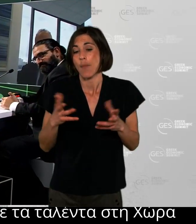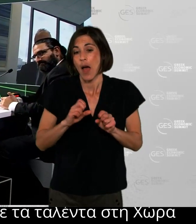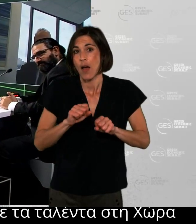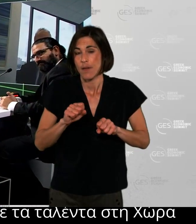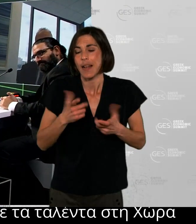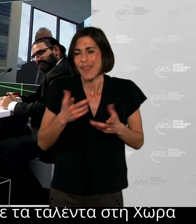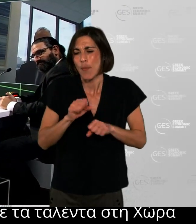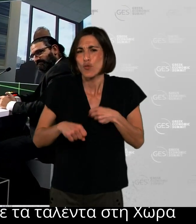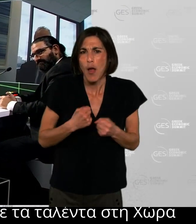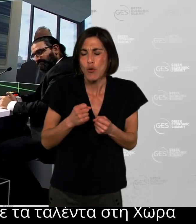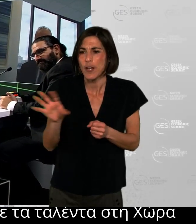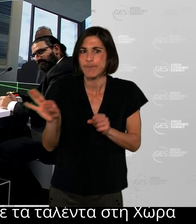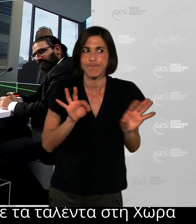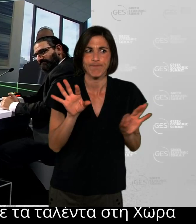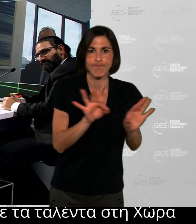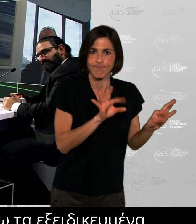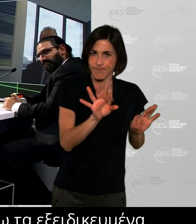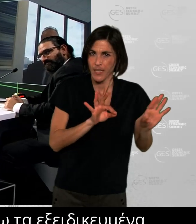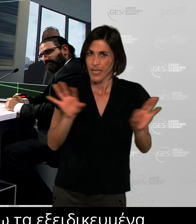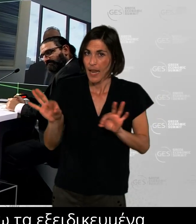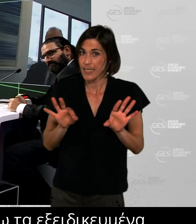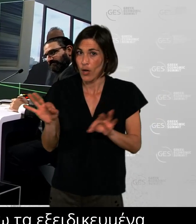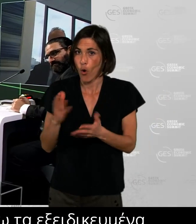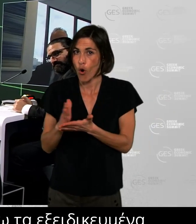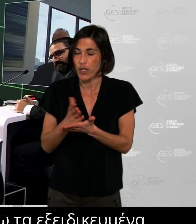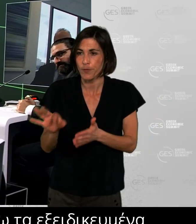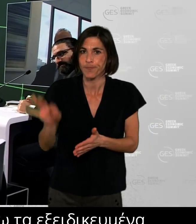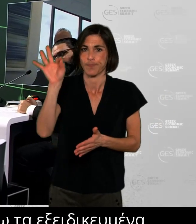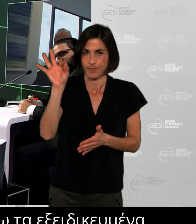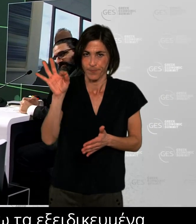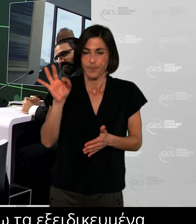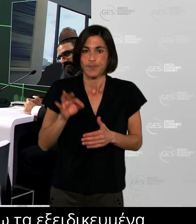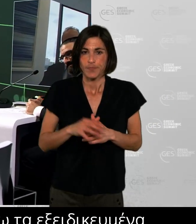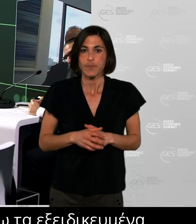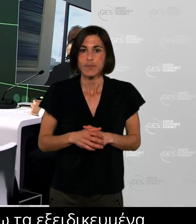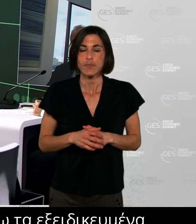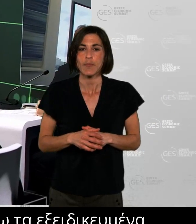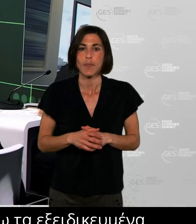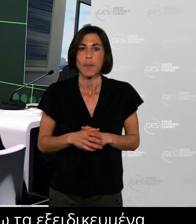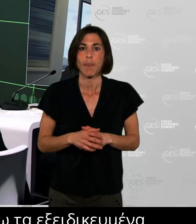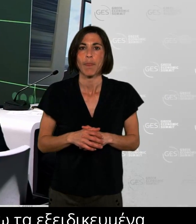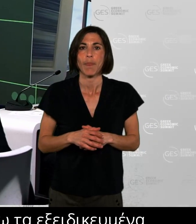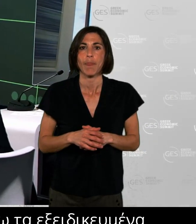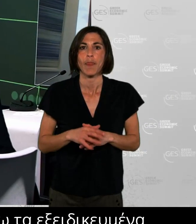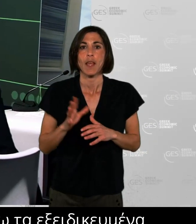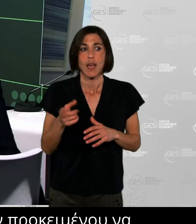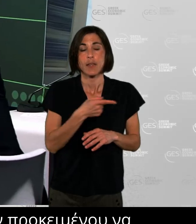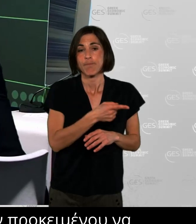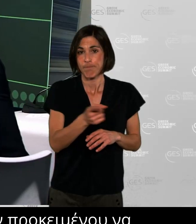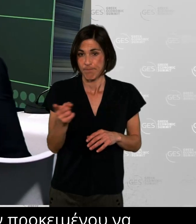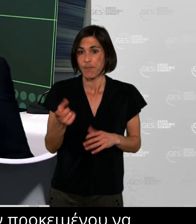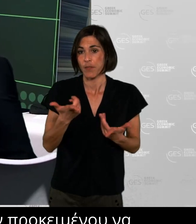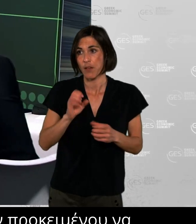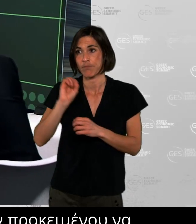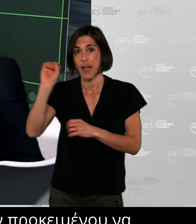country to study elsewhere in other countries of the world. Because they cannot find in Greece the choices